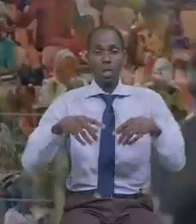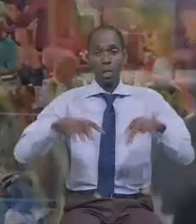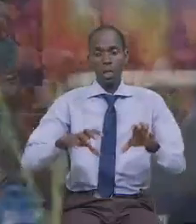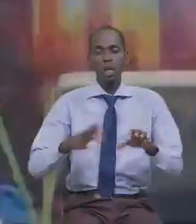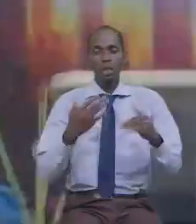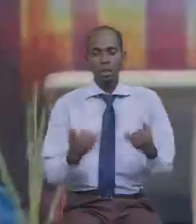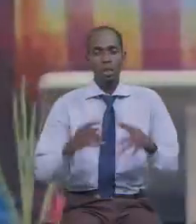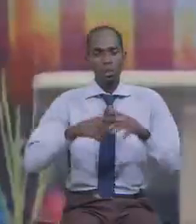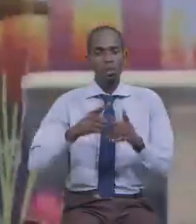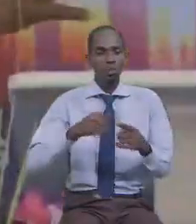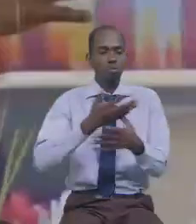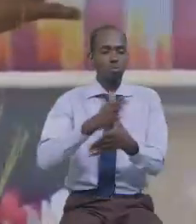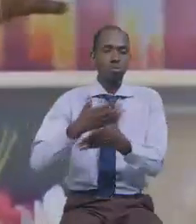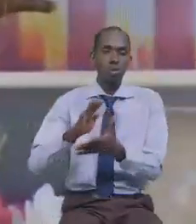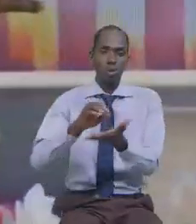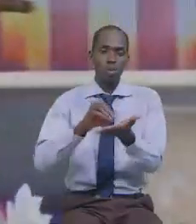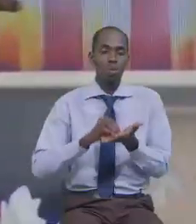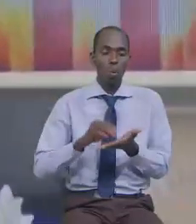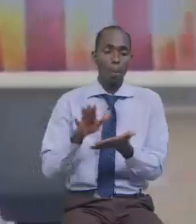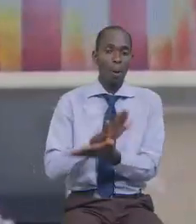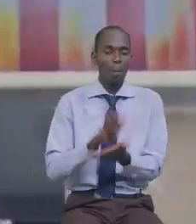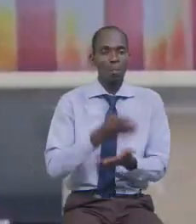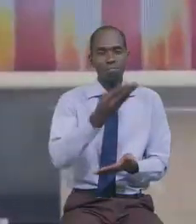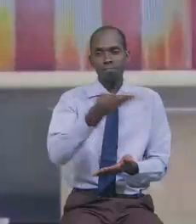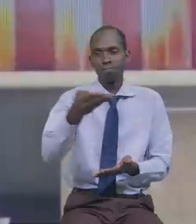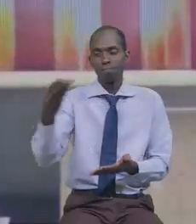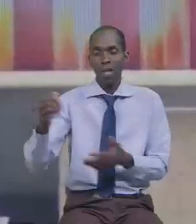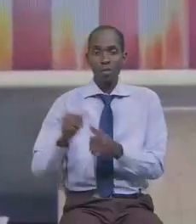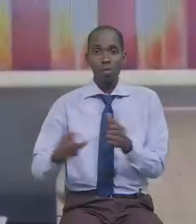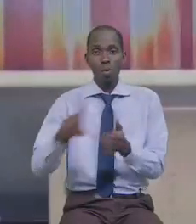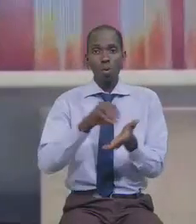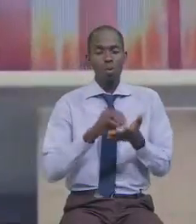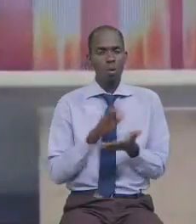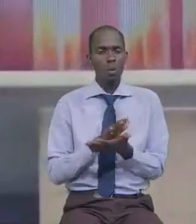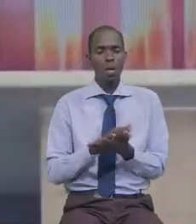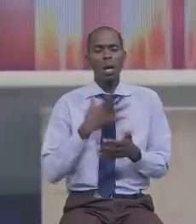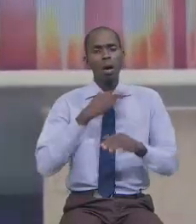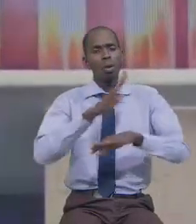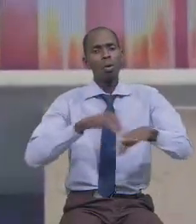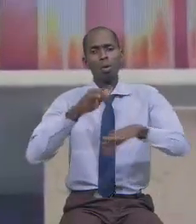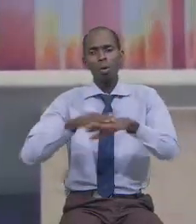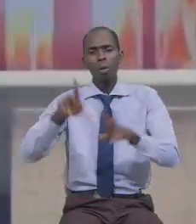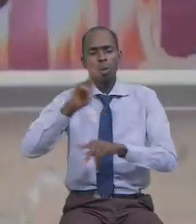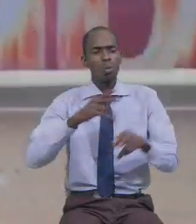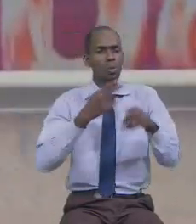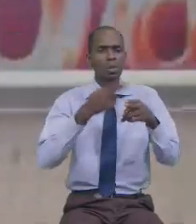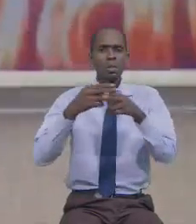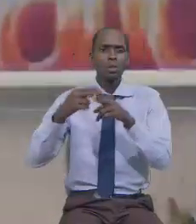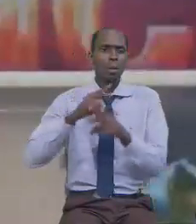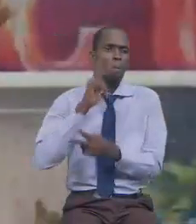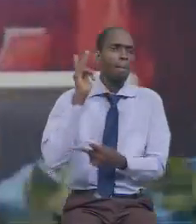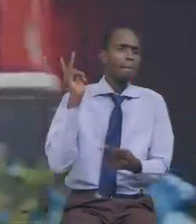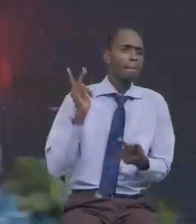and he called everybody. And he didn't call my name. He was holding to my name. He wanted to see